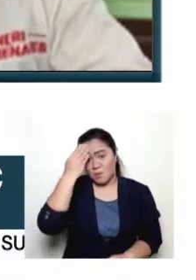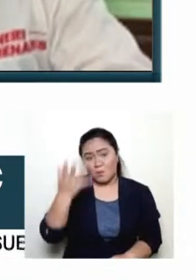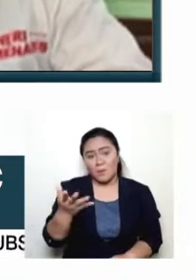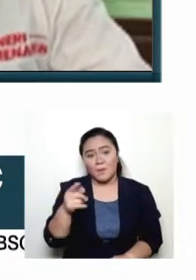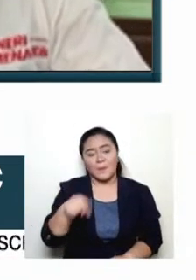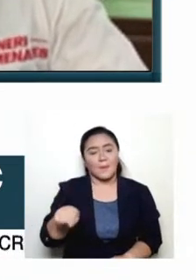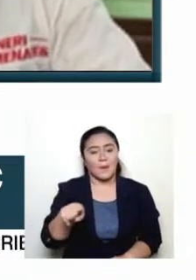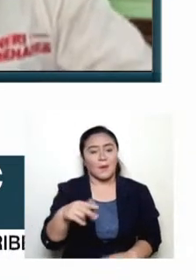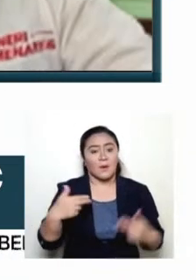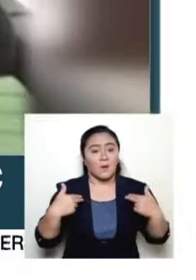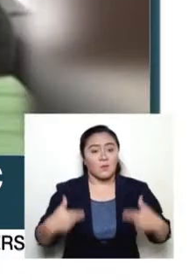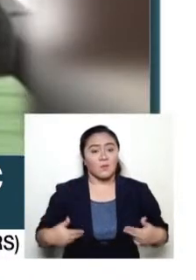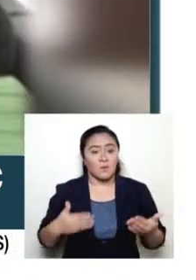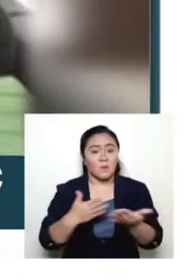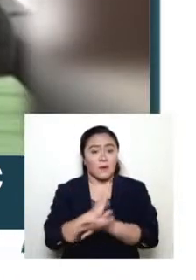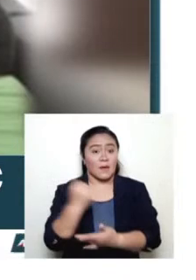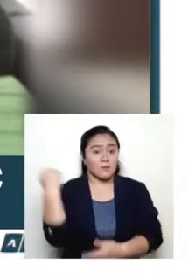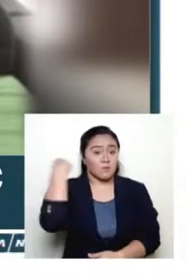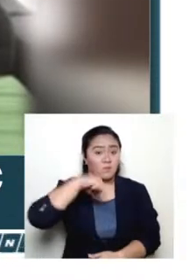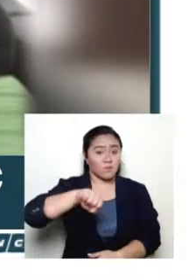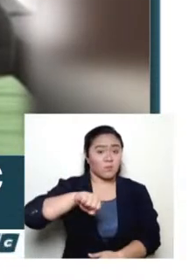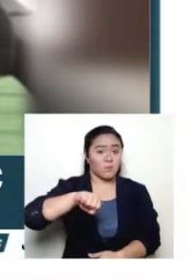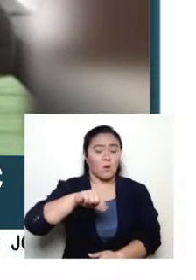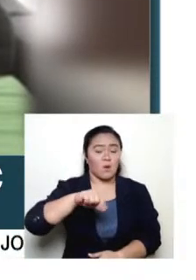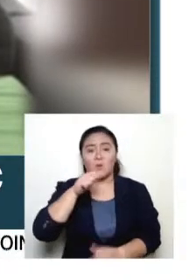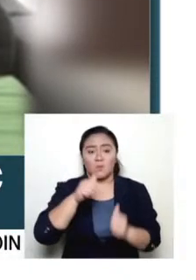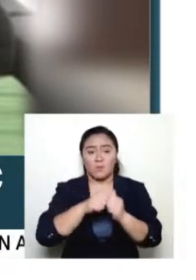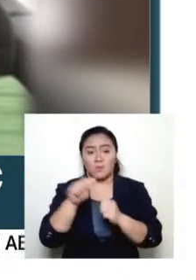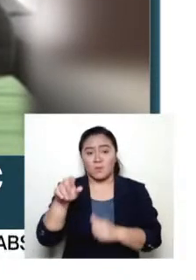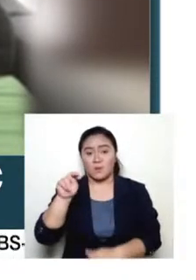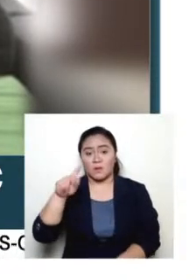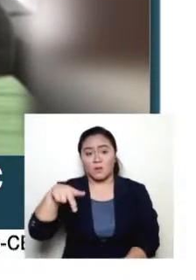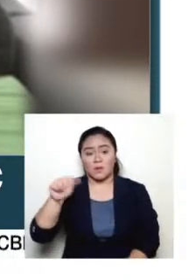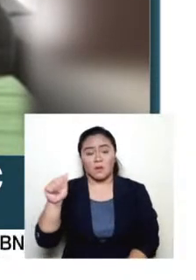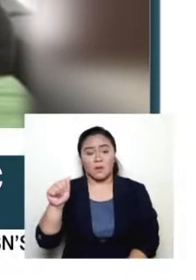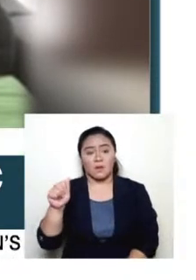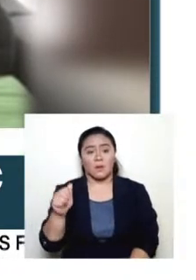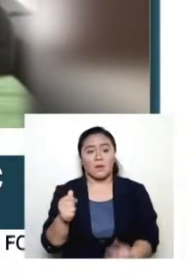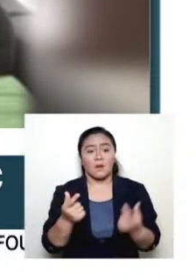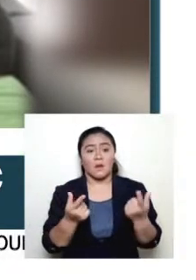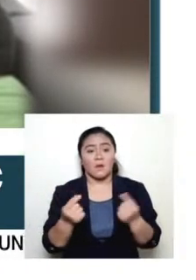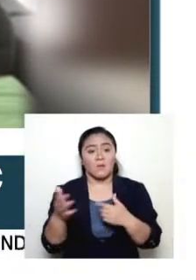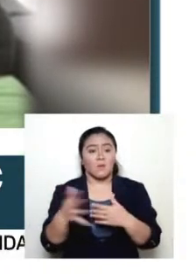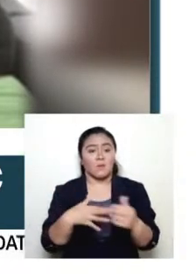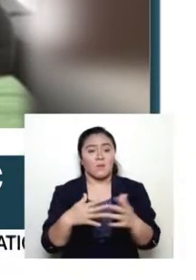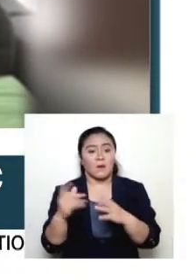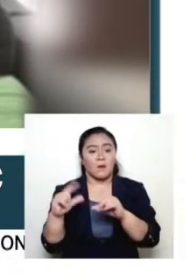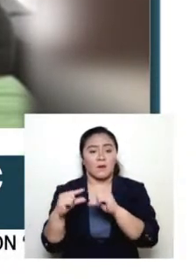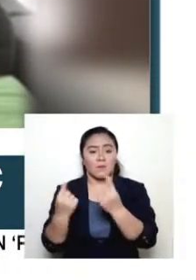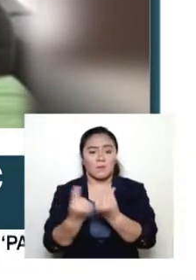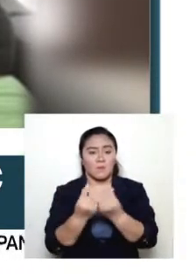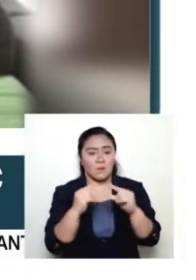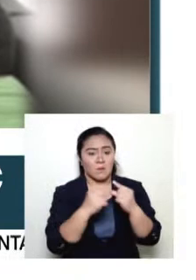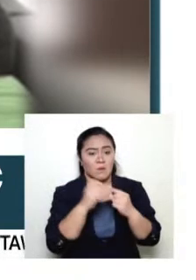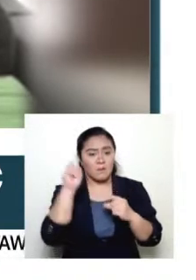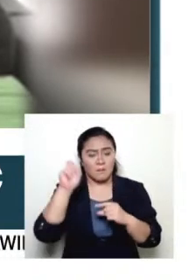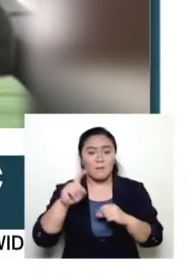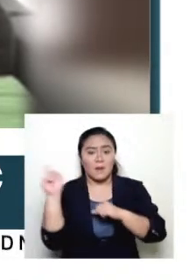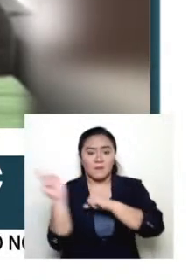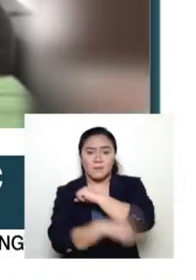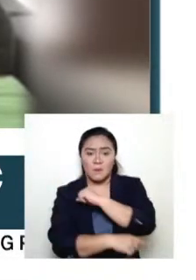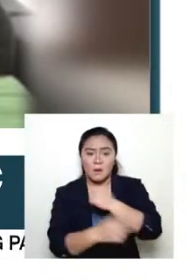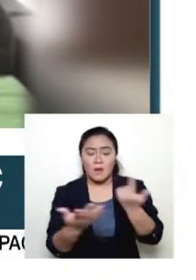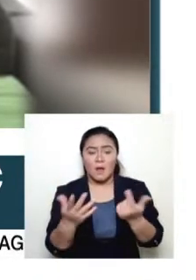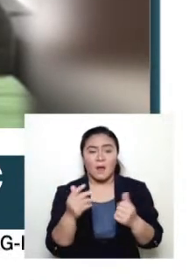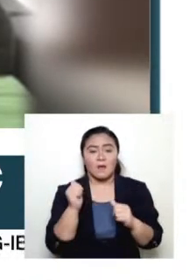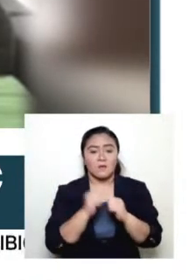human rights violations committed by the NPA or whatever group should be condemned and opposed. We've always stated that